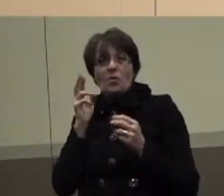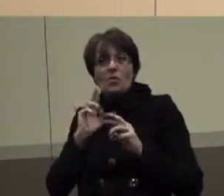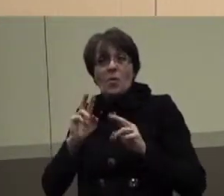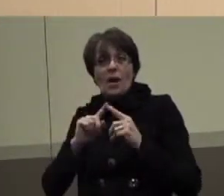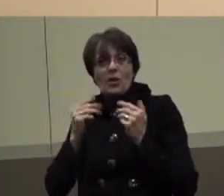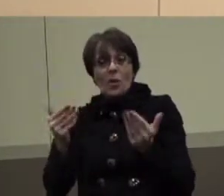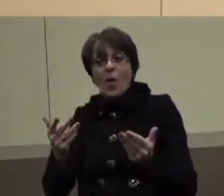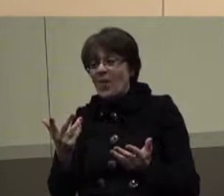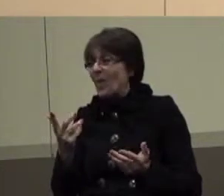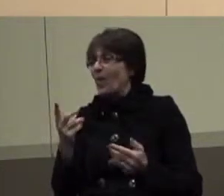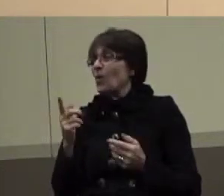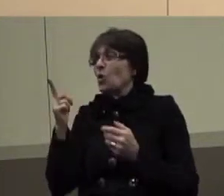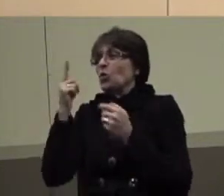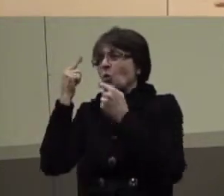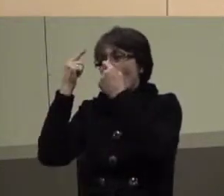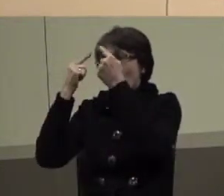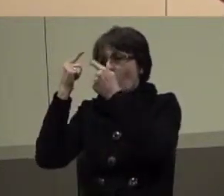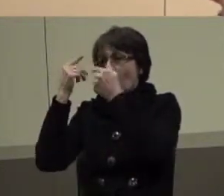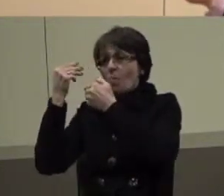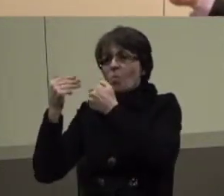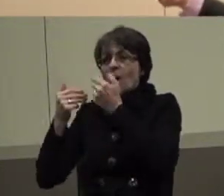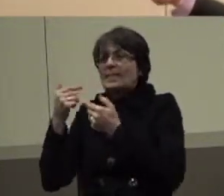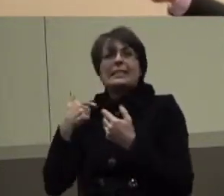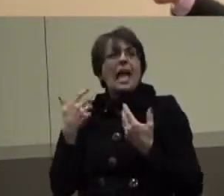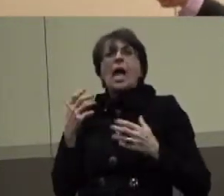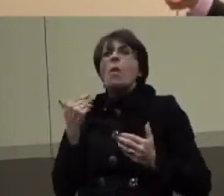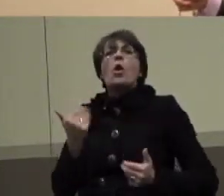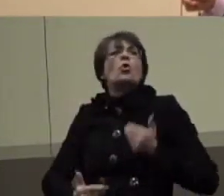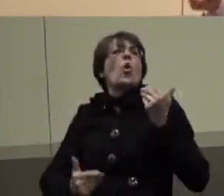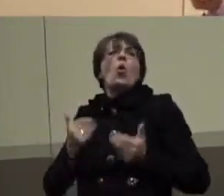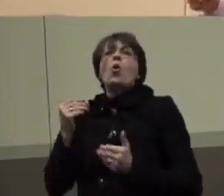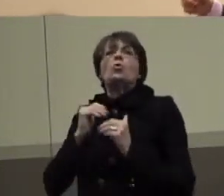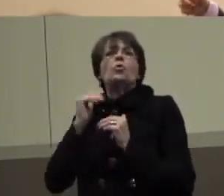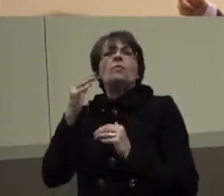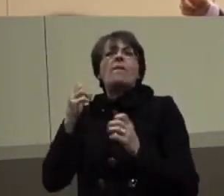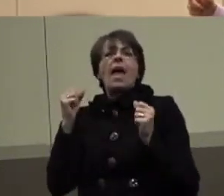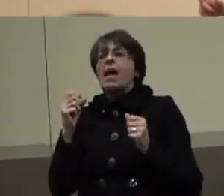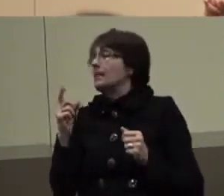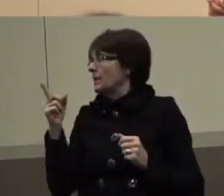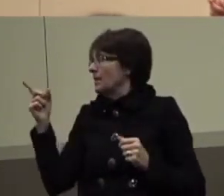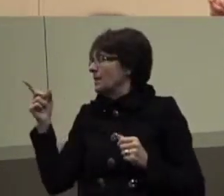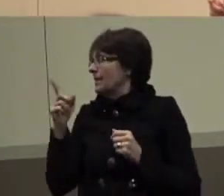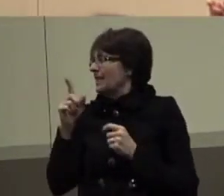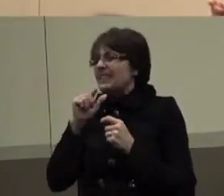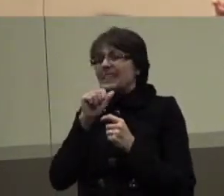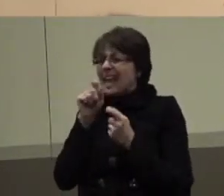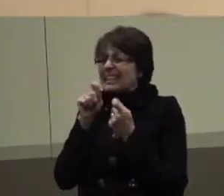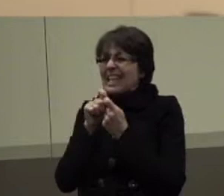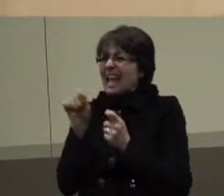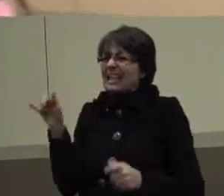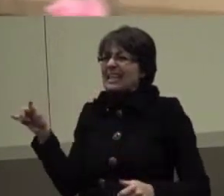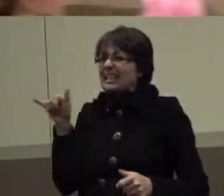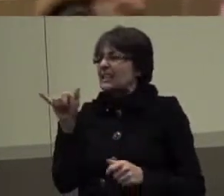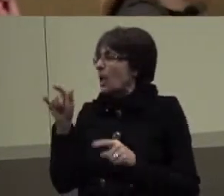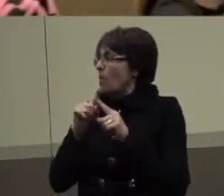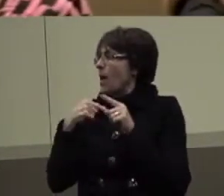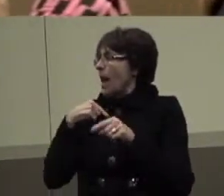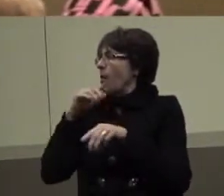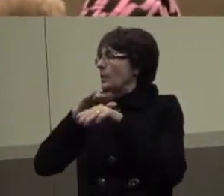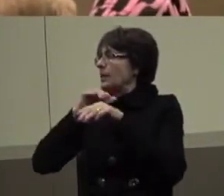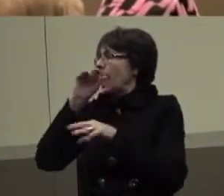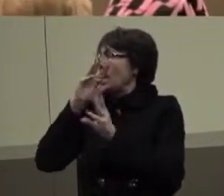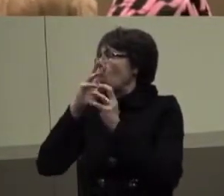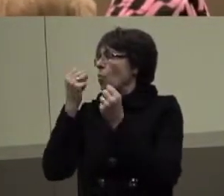Just kind of, you're processing. I know, and I don't want to go too fast. Not exactly the same as this, but I was at a